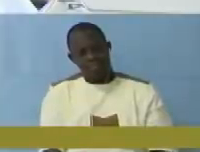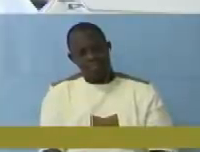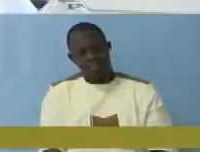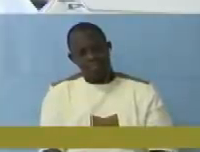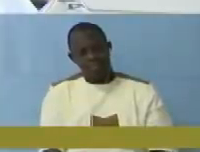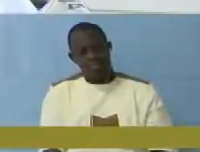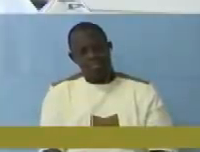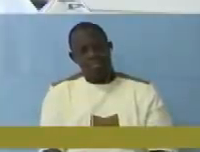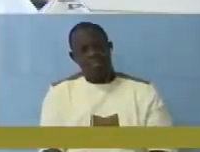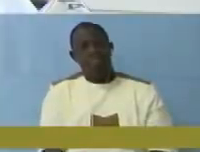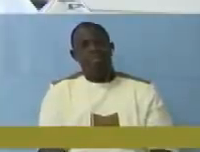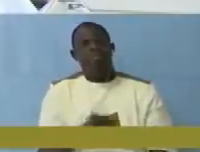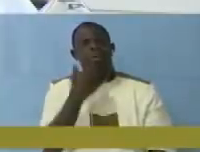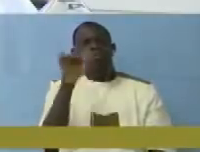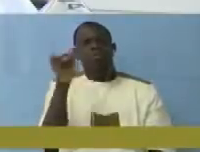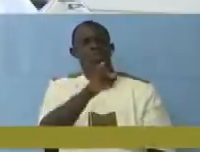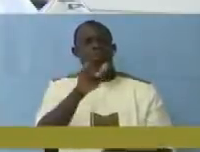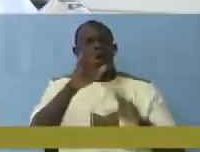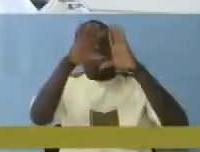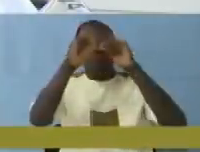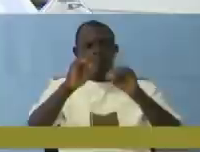Which department would conduct the arrest?